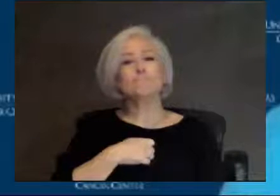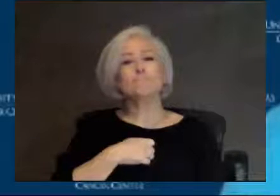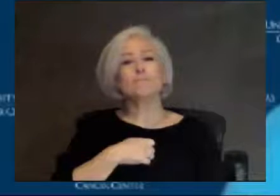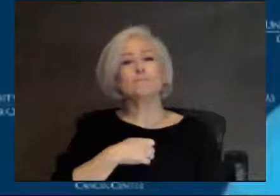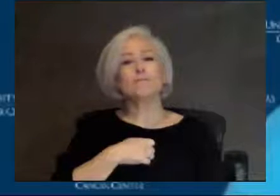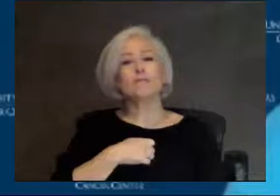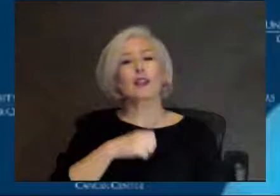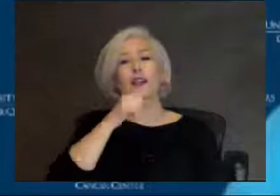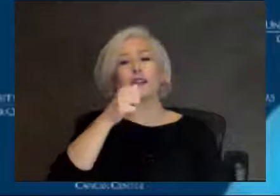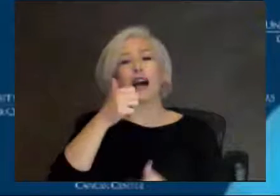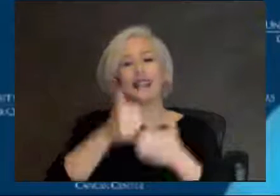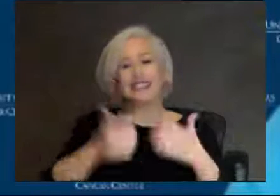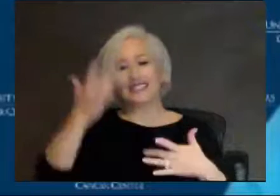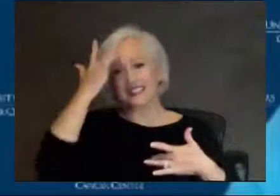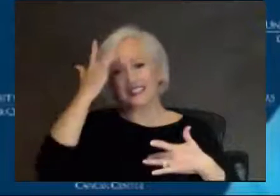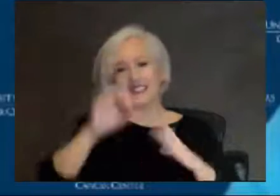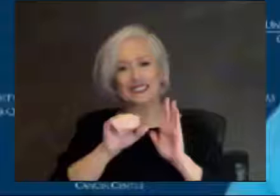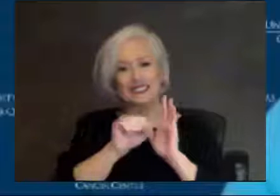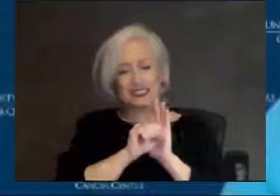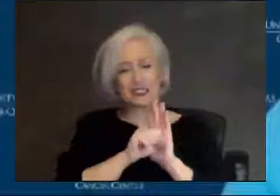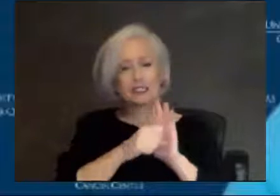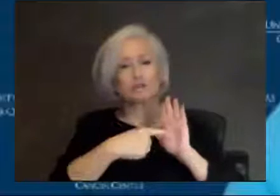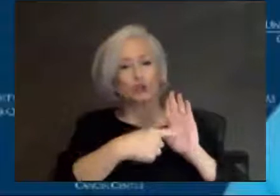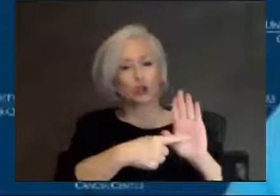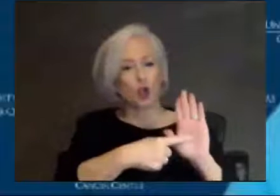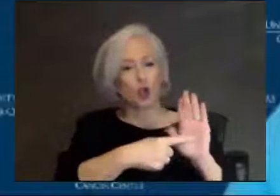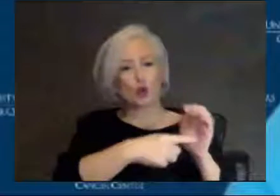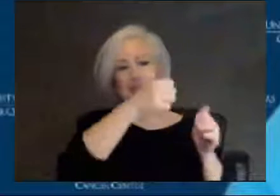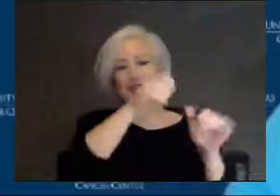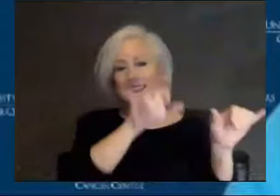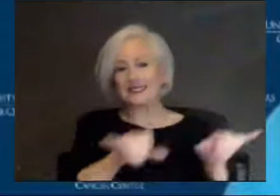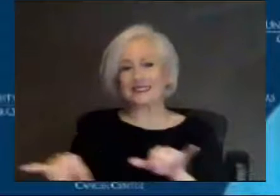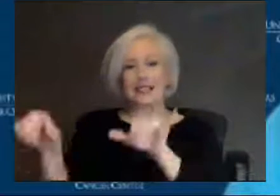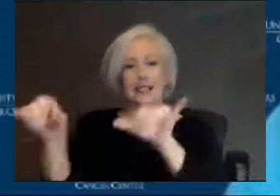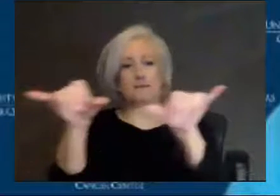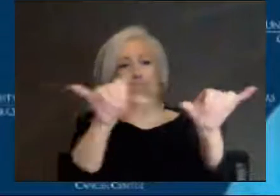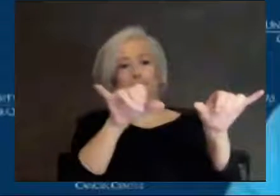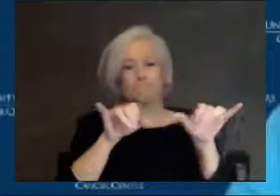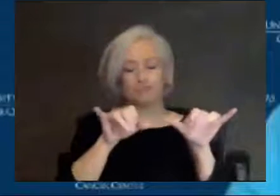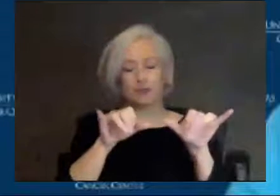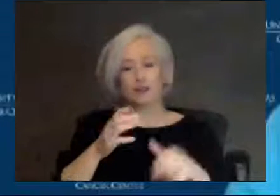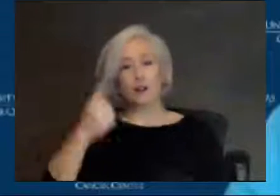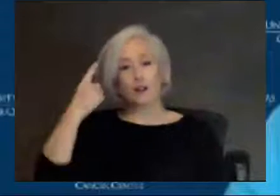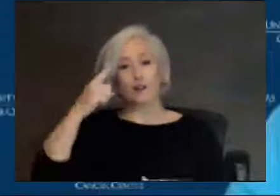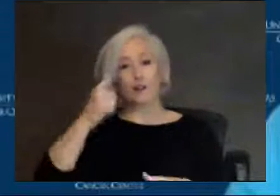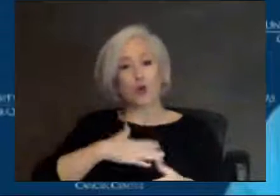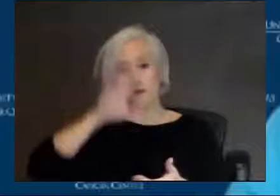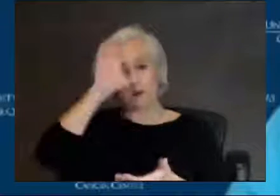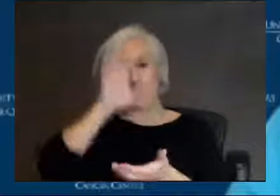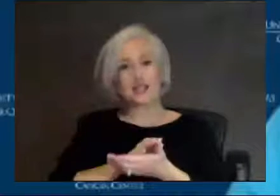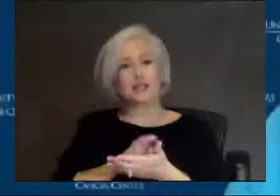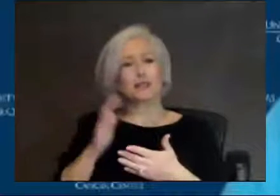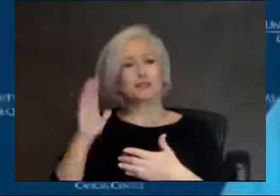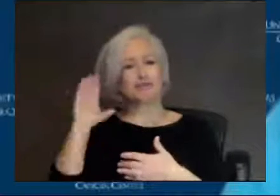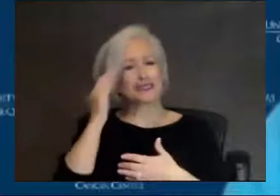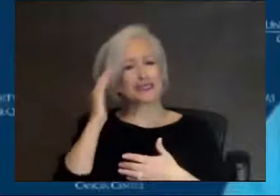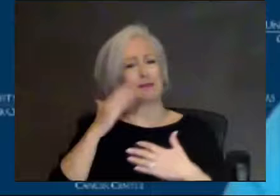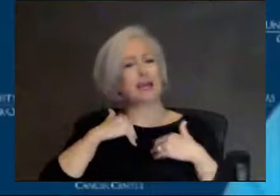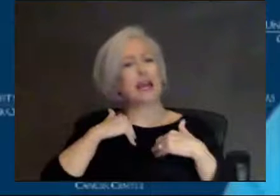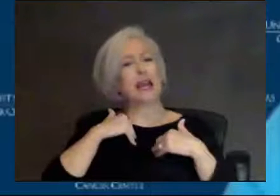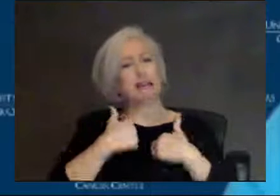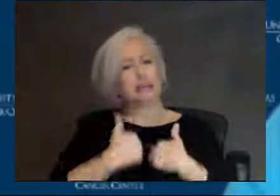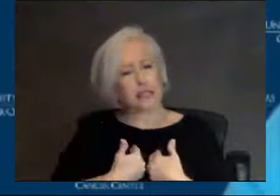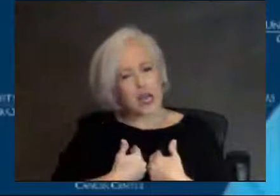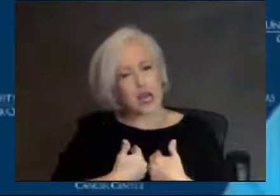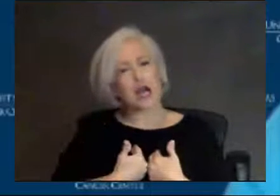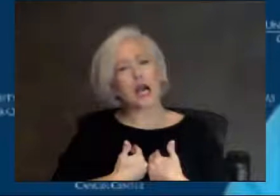presents itself in every patient. And so for my husband, it was primarily fatigue. That's what we noticed. He had very